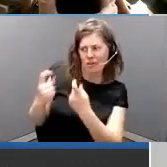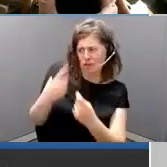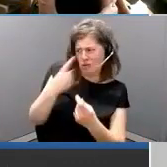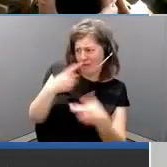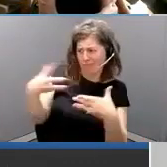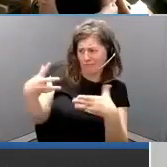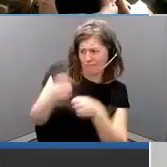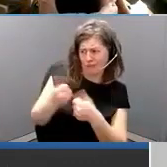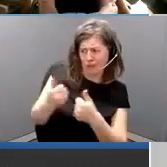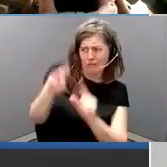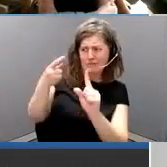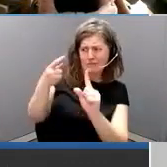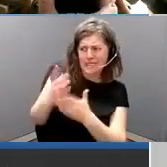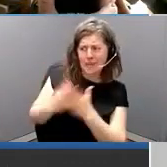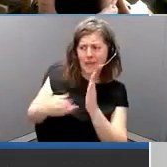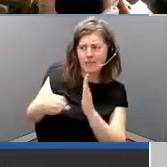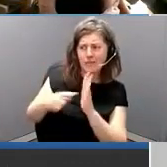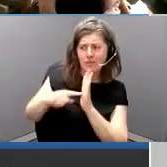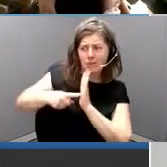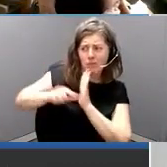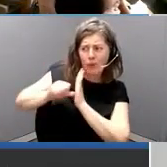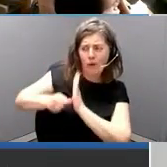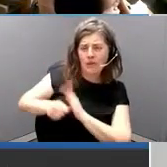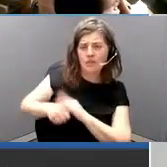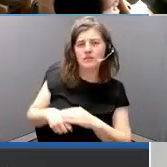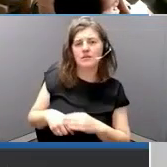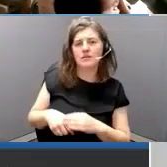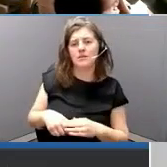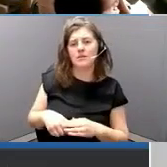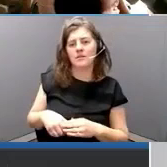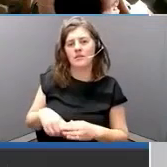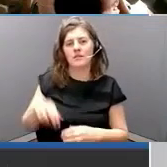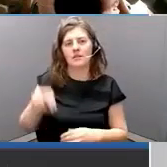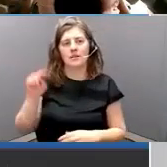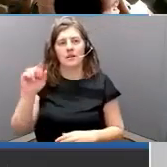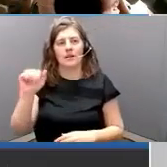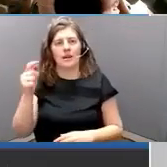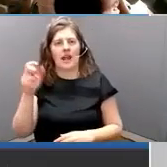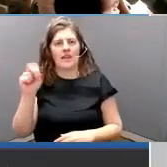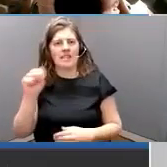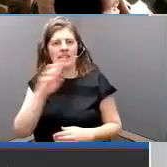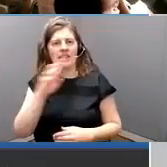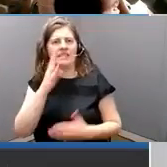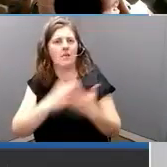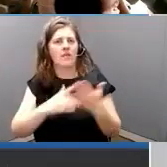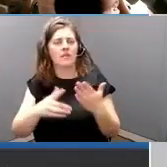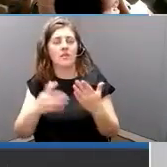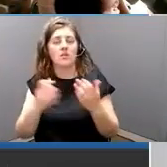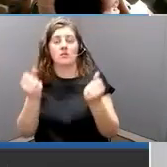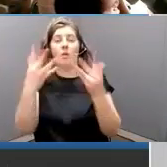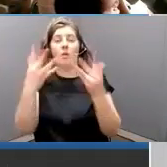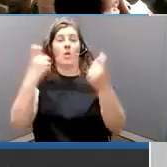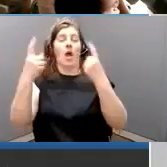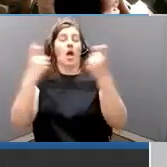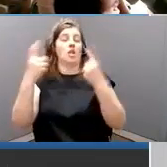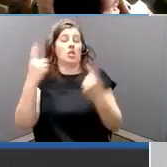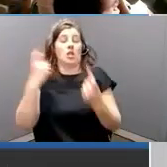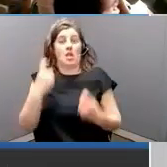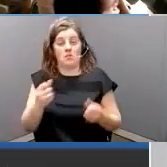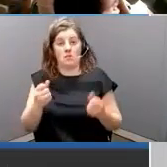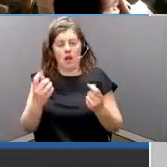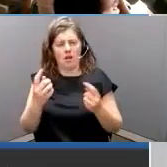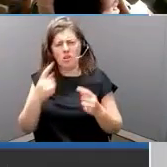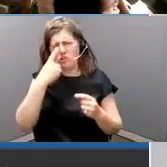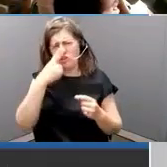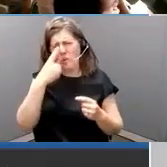to try to hit some of the high points? Some of these may have been addressed just because the volume of questions coming in is quite rapid. Can